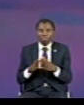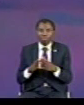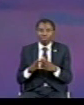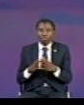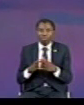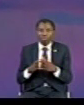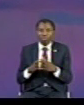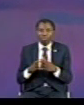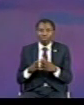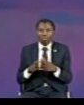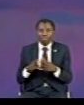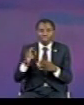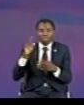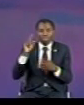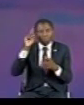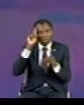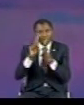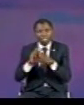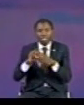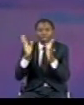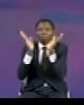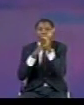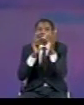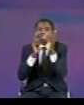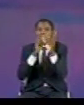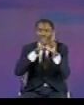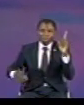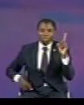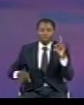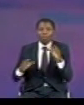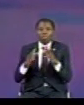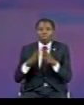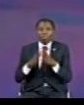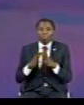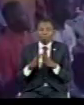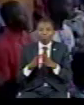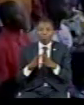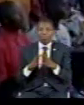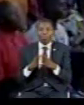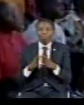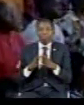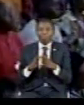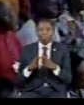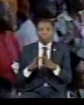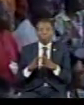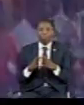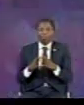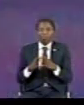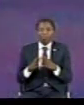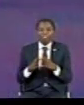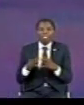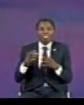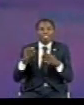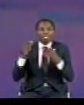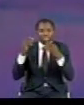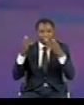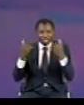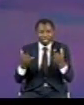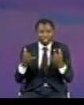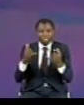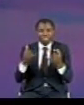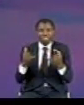Brethren, praise the Lord. I say, praise the Lord. This night, I want to tell